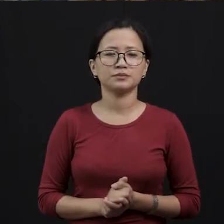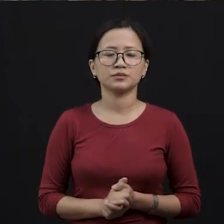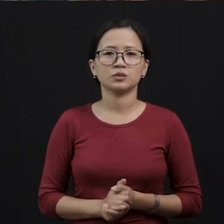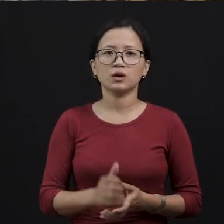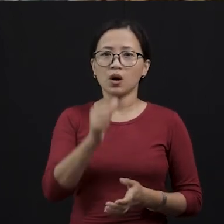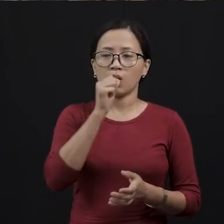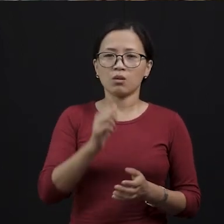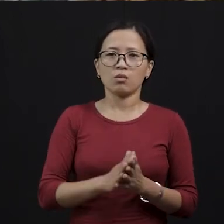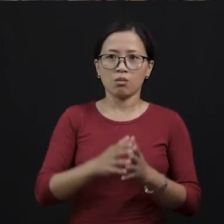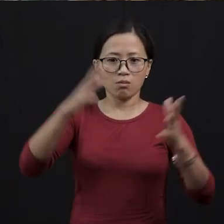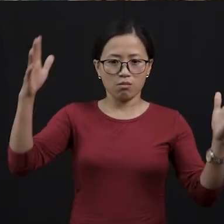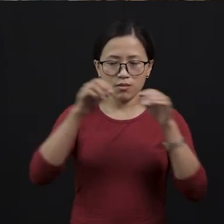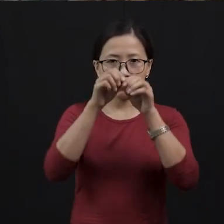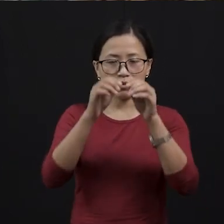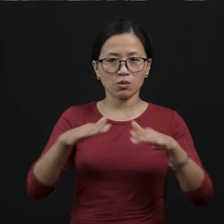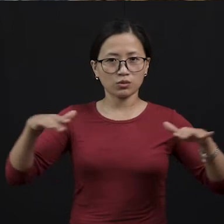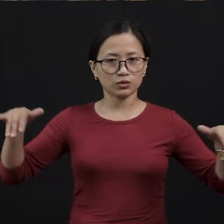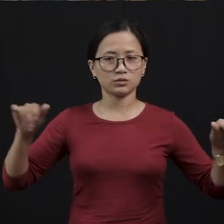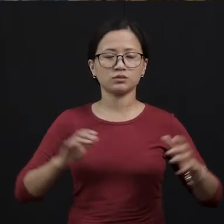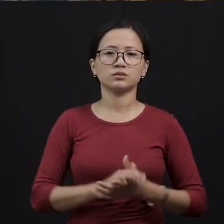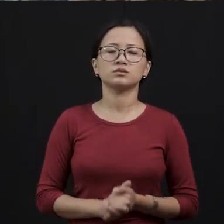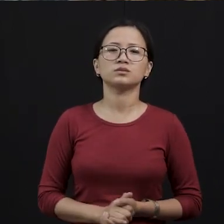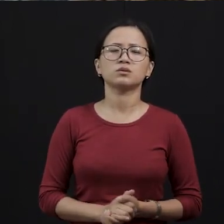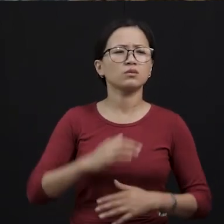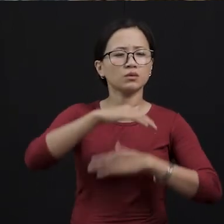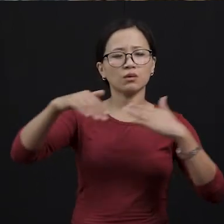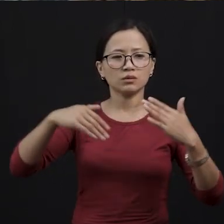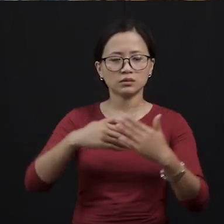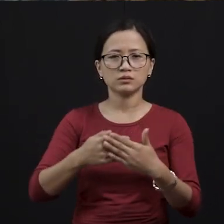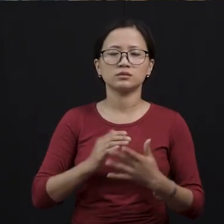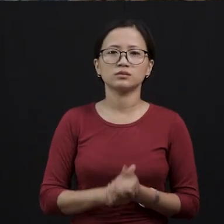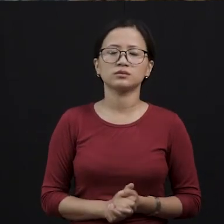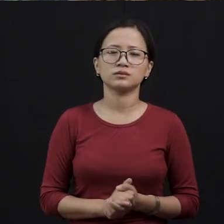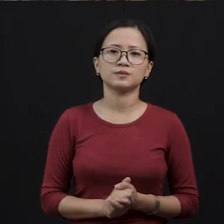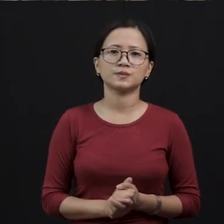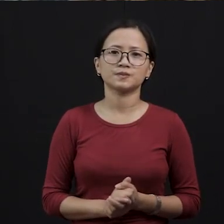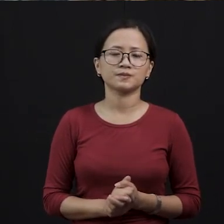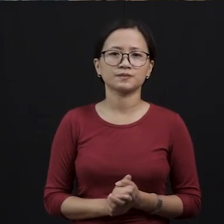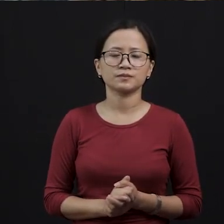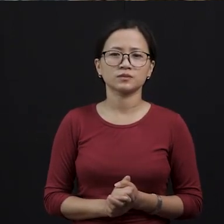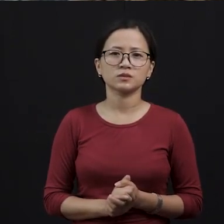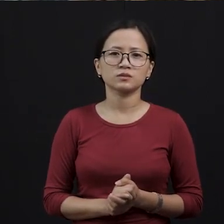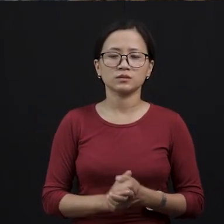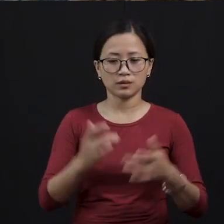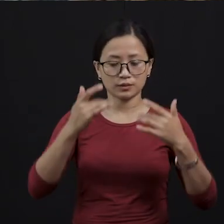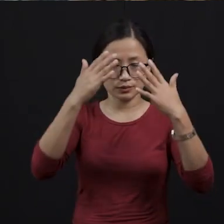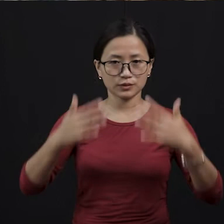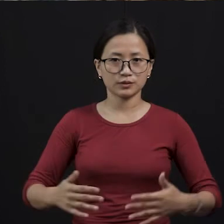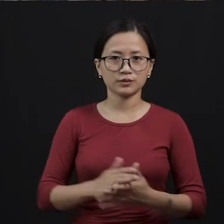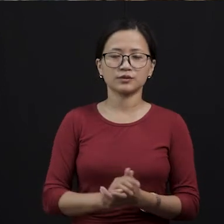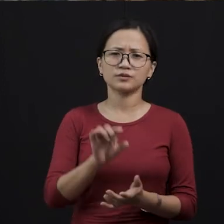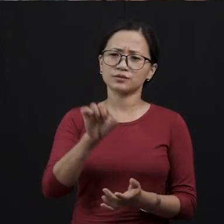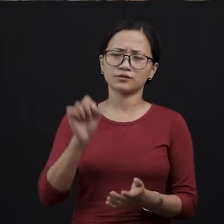Then we have an ocean. So all this, okay, all these habitats, in all these habitats